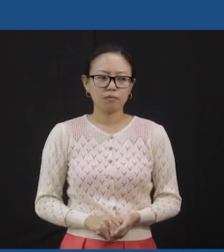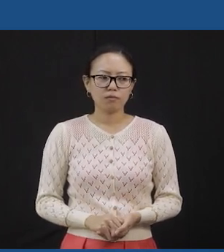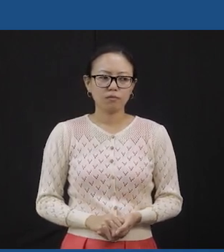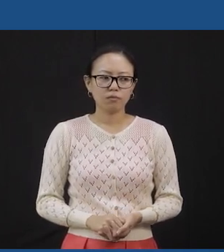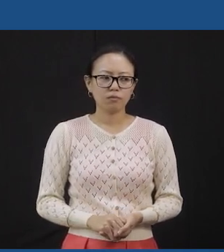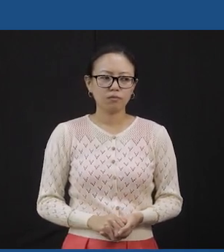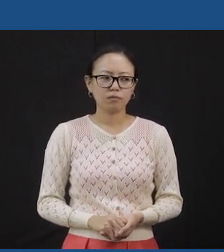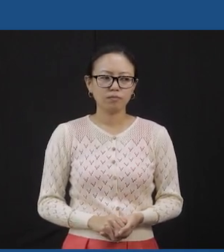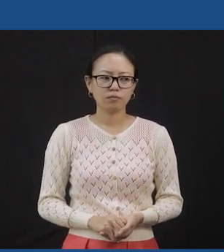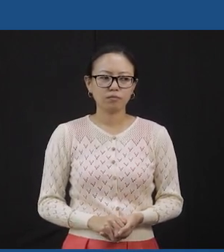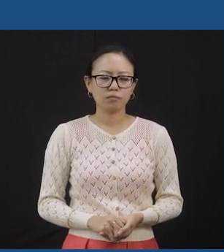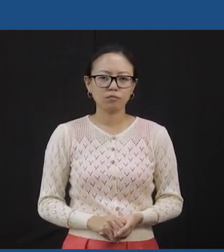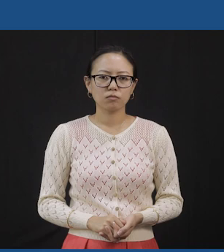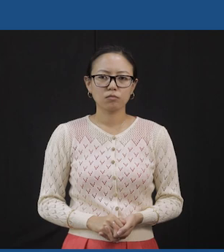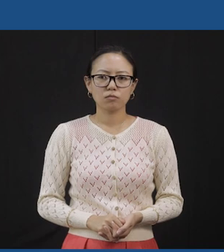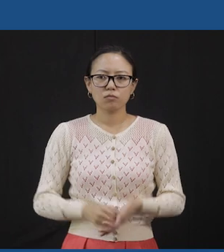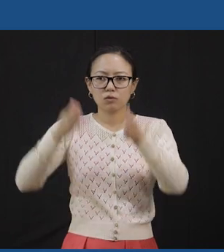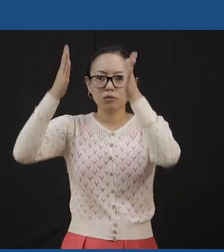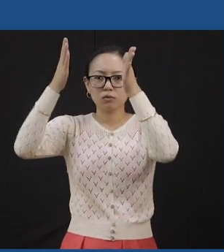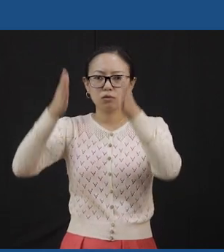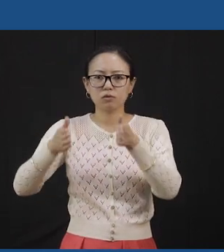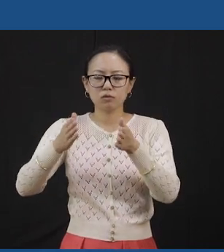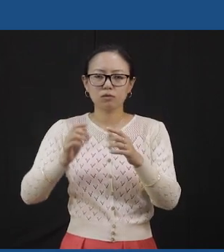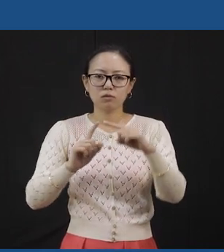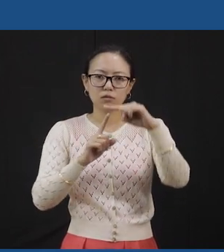Okay, now we have step 2.